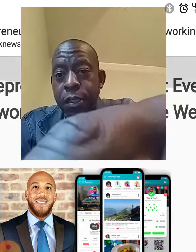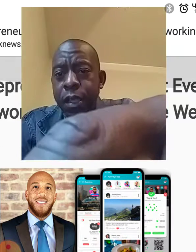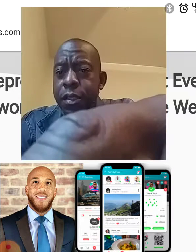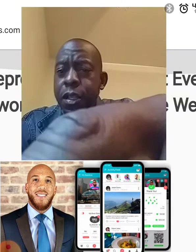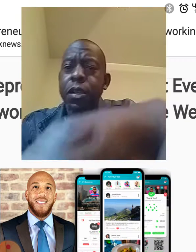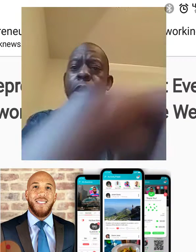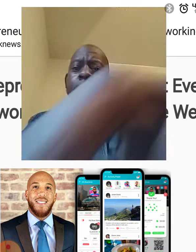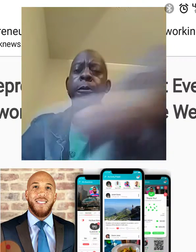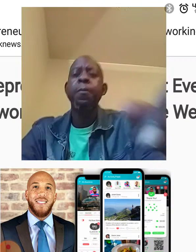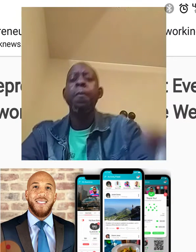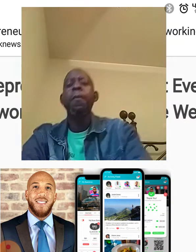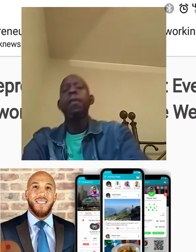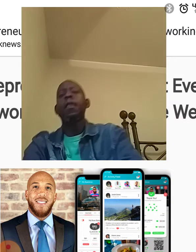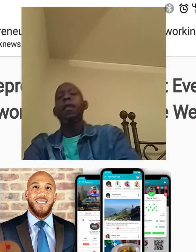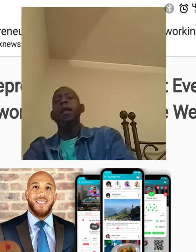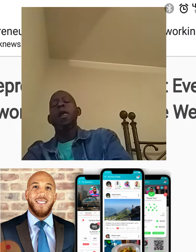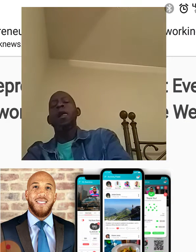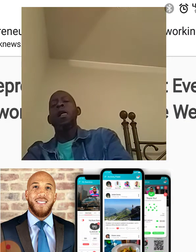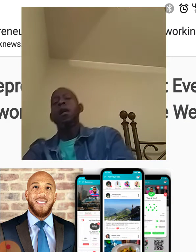it says, it's just